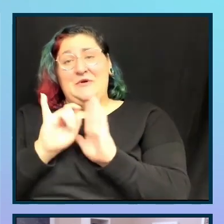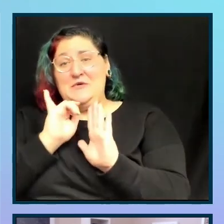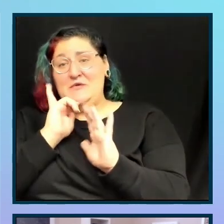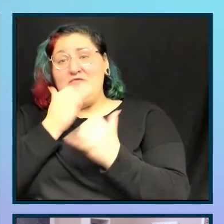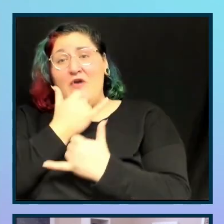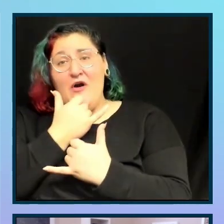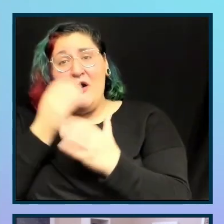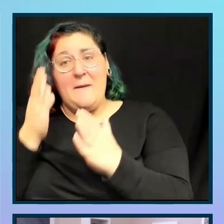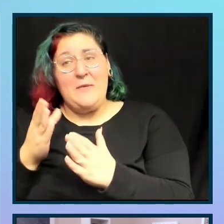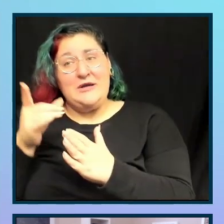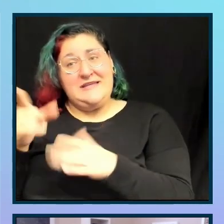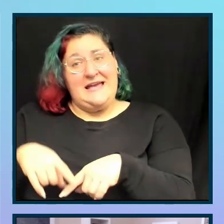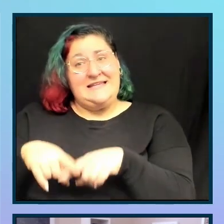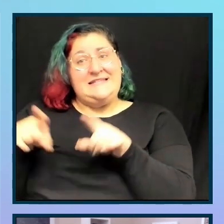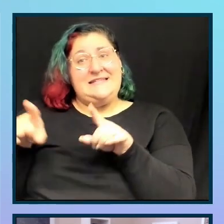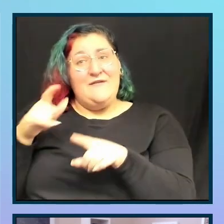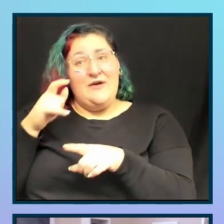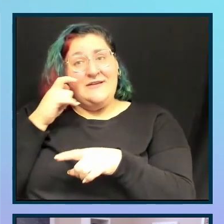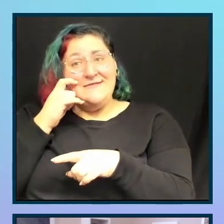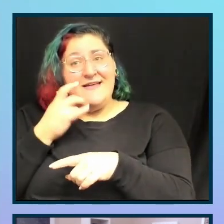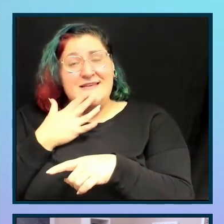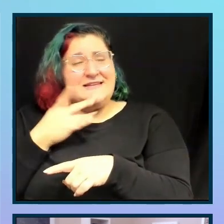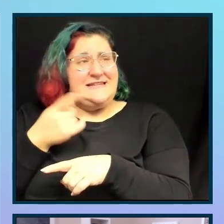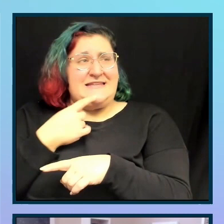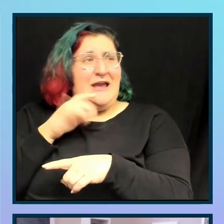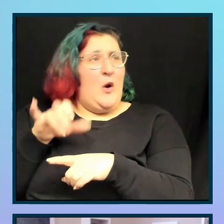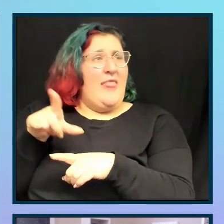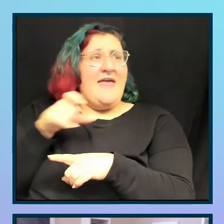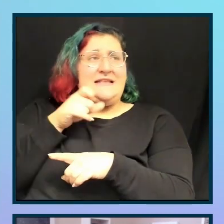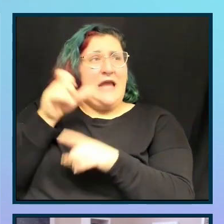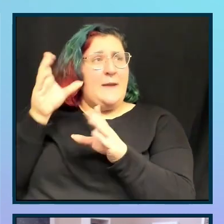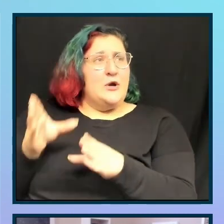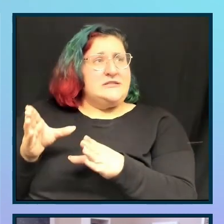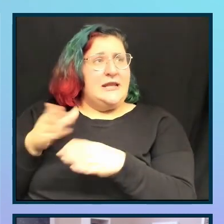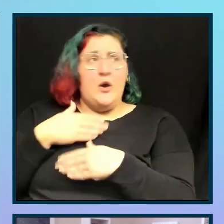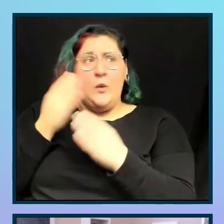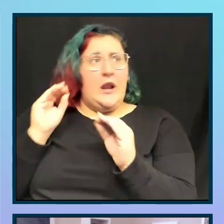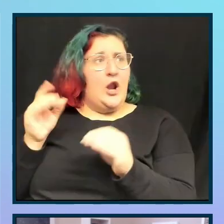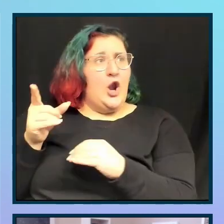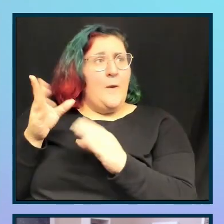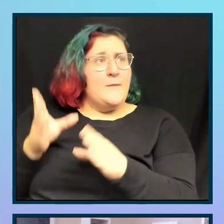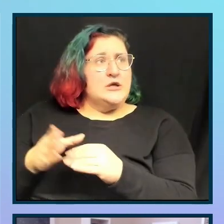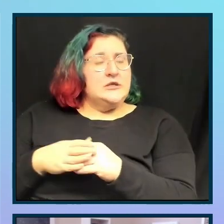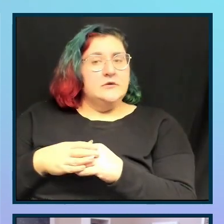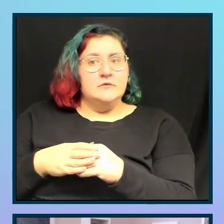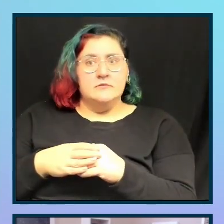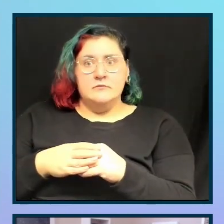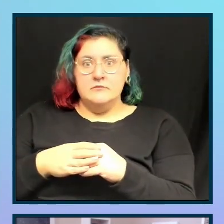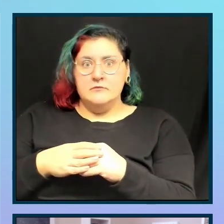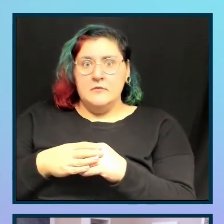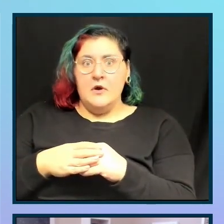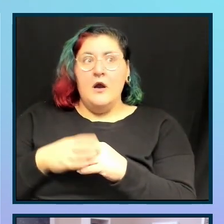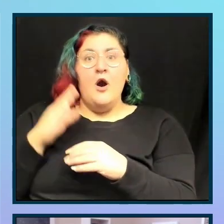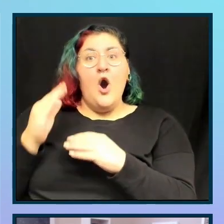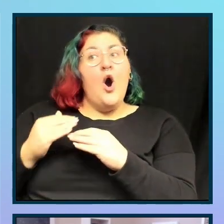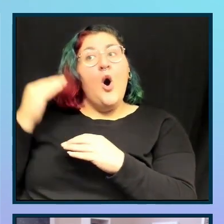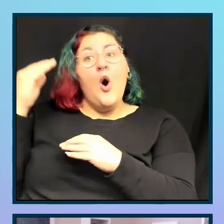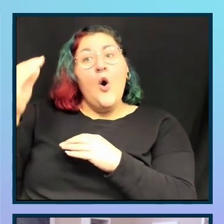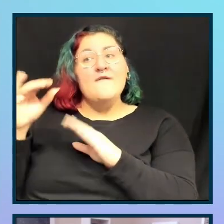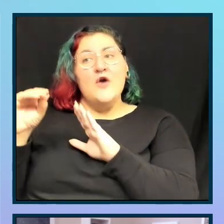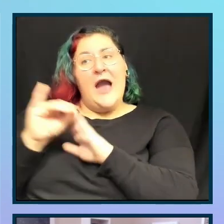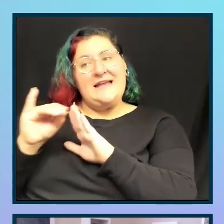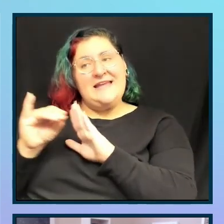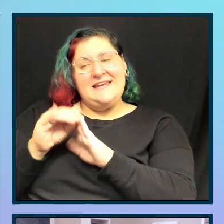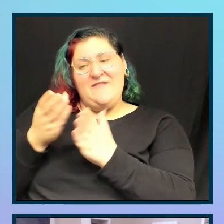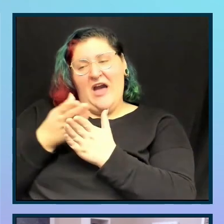ethnicities not even as people. And of course, there's the over-identification of objects present in